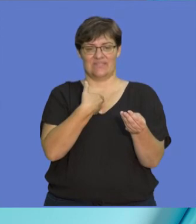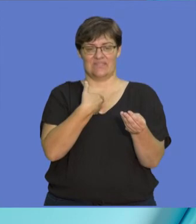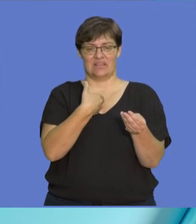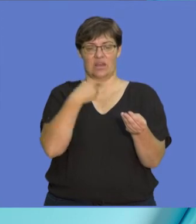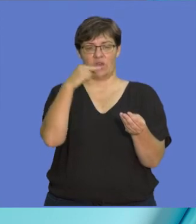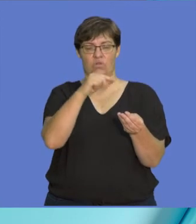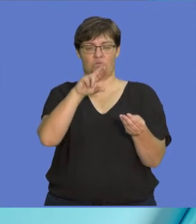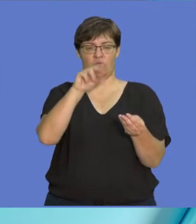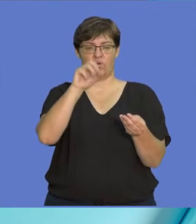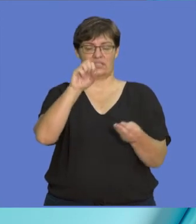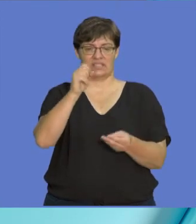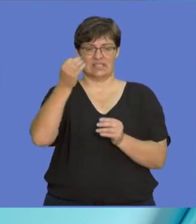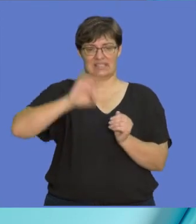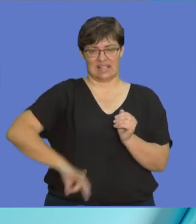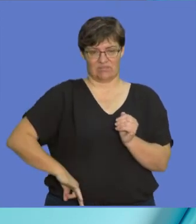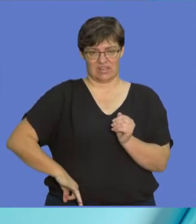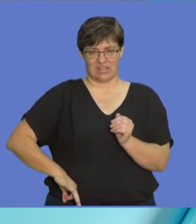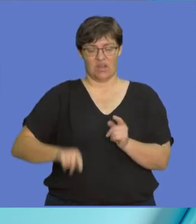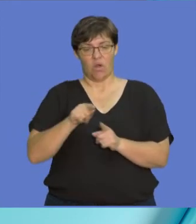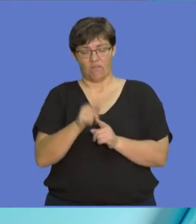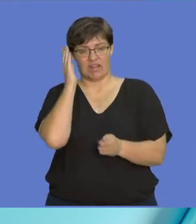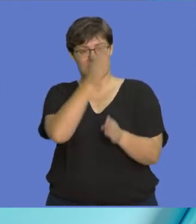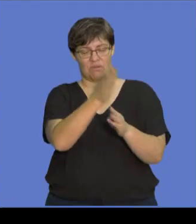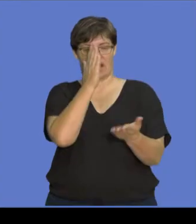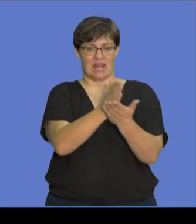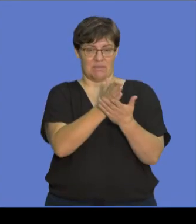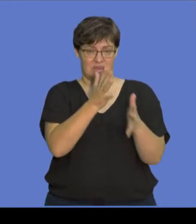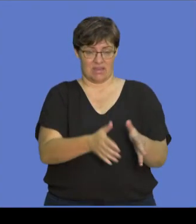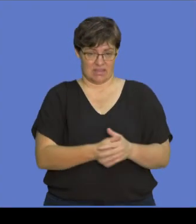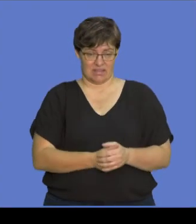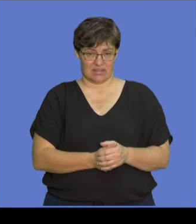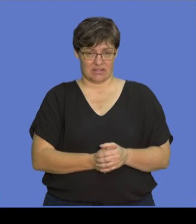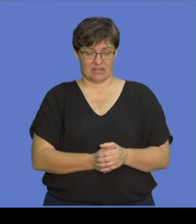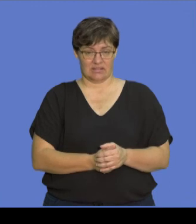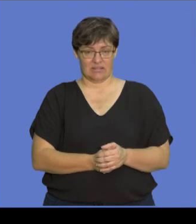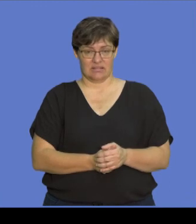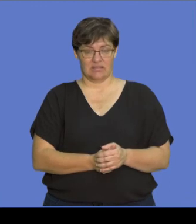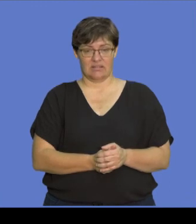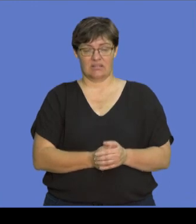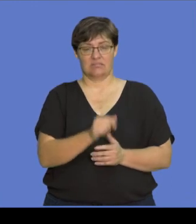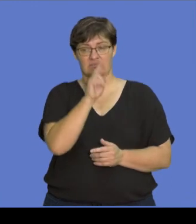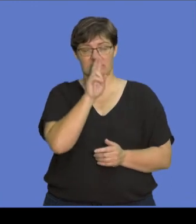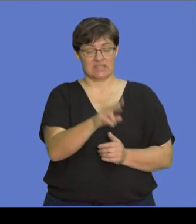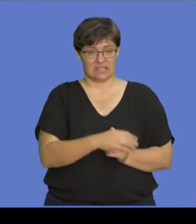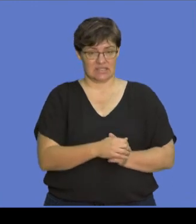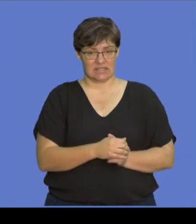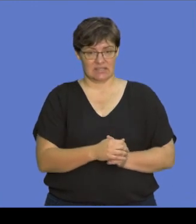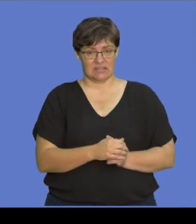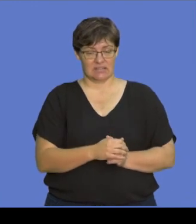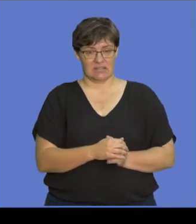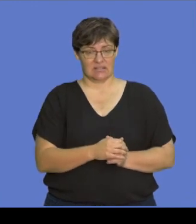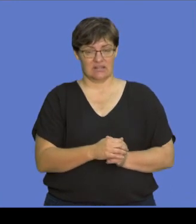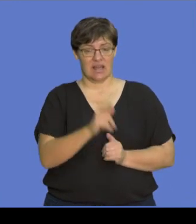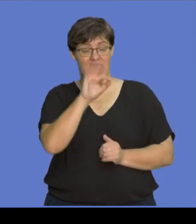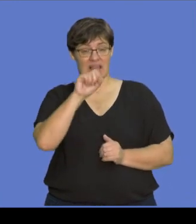your gross salary of whom? Of the direct laborers. And you can clearly see that if we go into